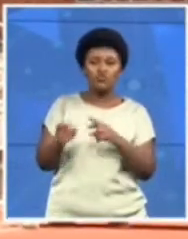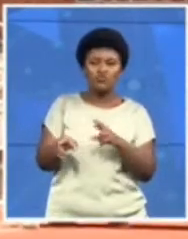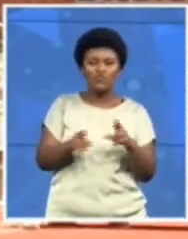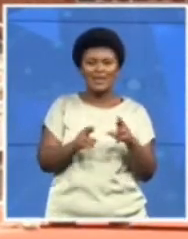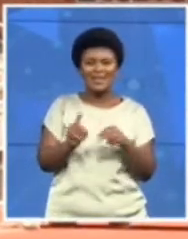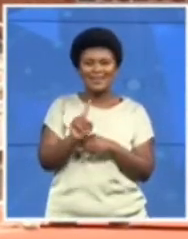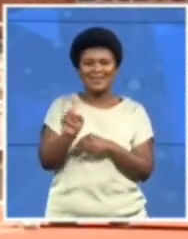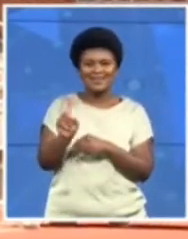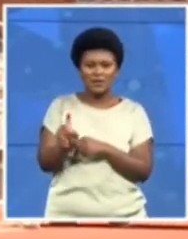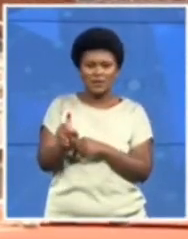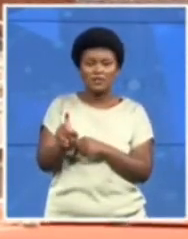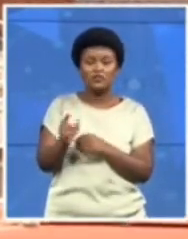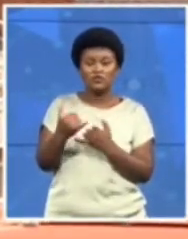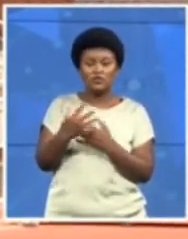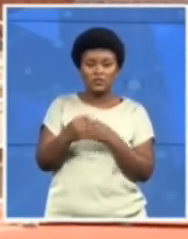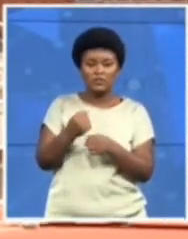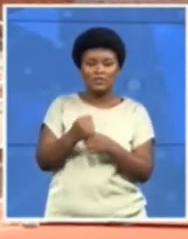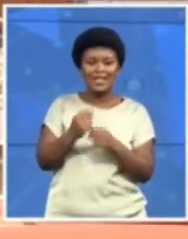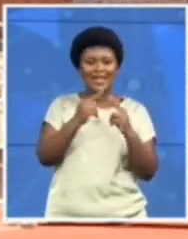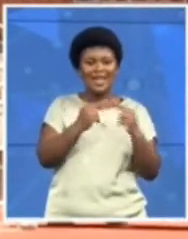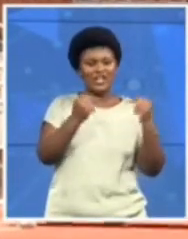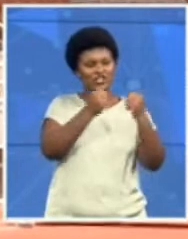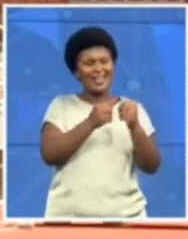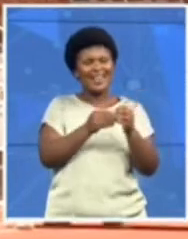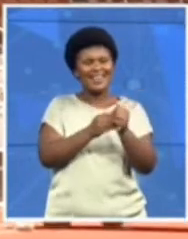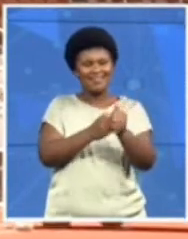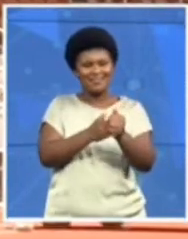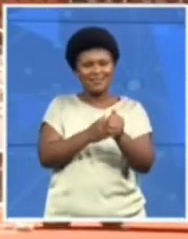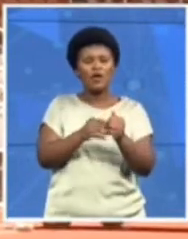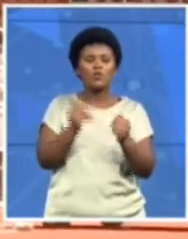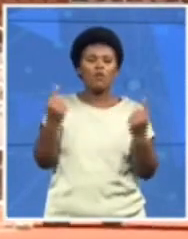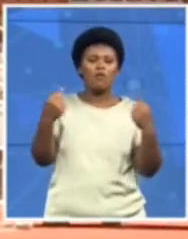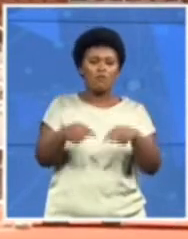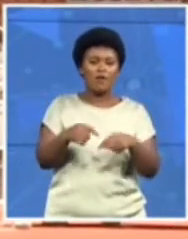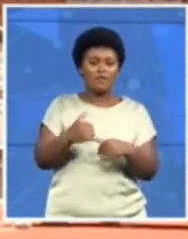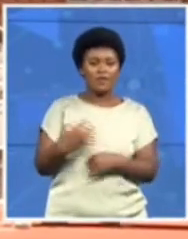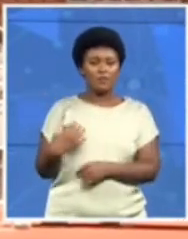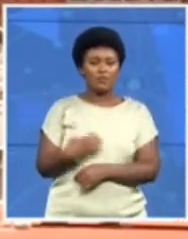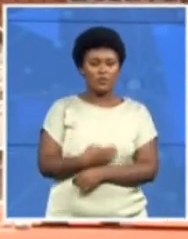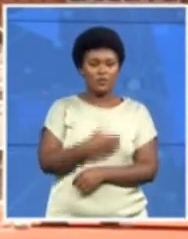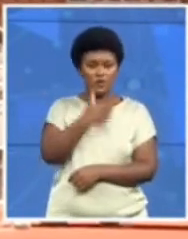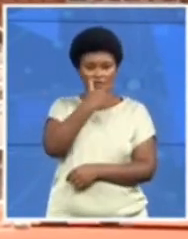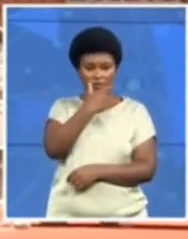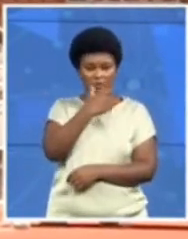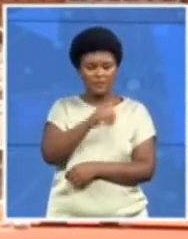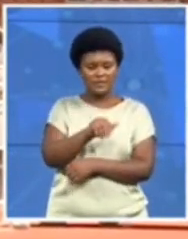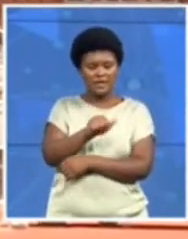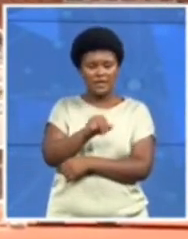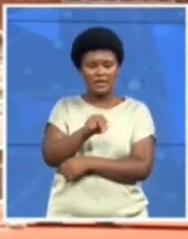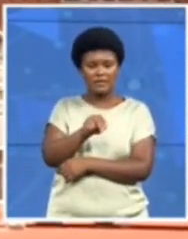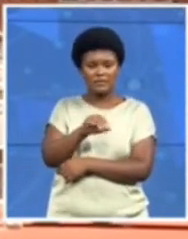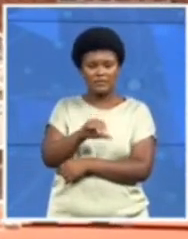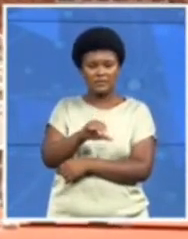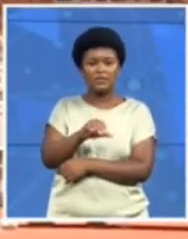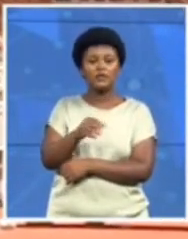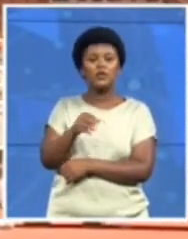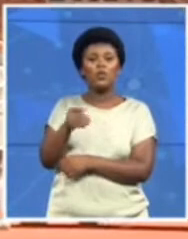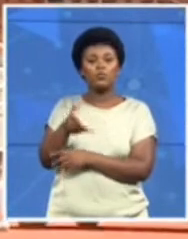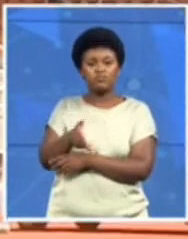leadership will be arriving here, of course, led by the president of the African National Congress, President Matamela Ramaphosa, who will be